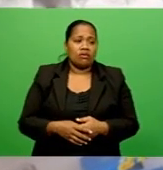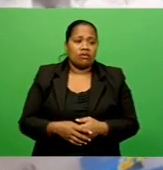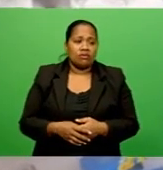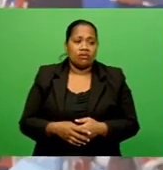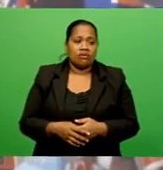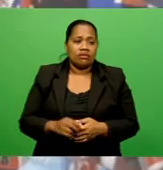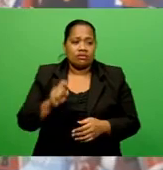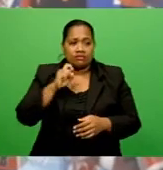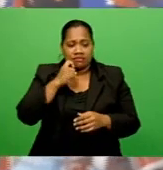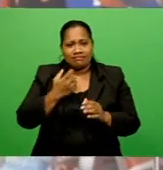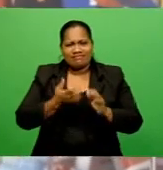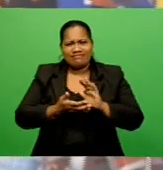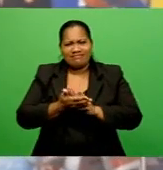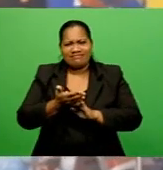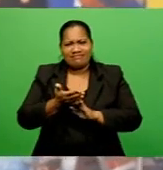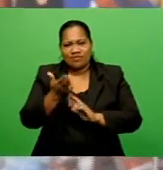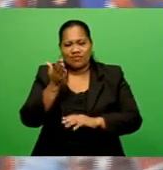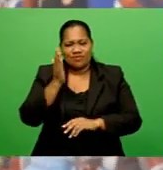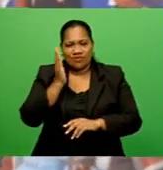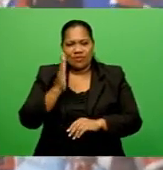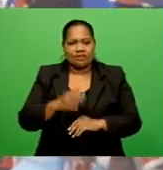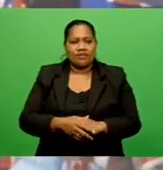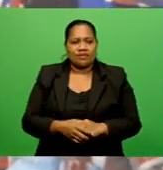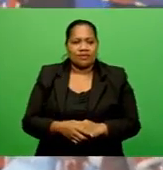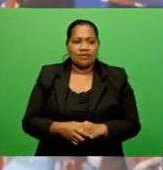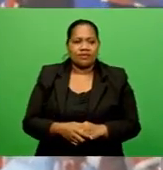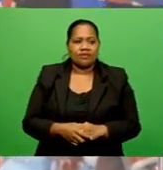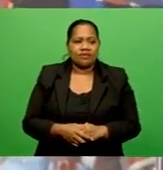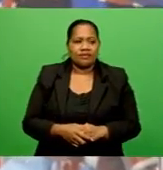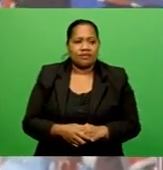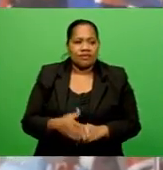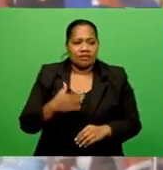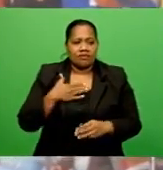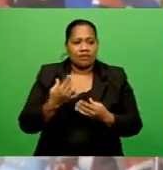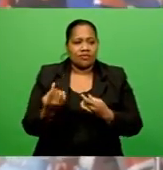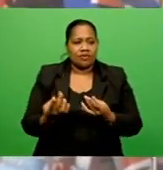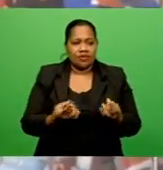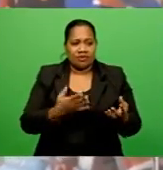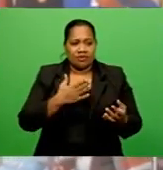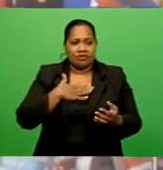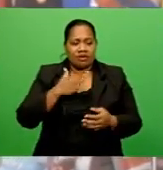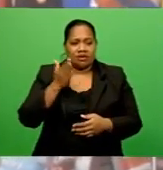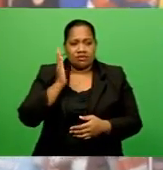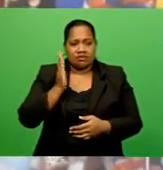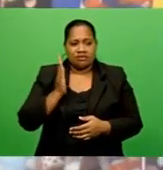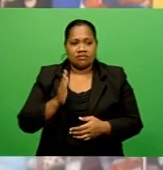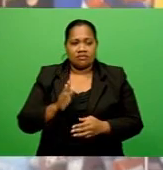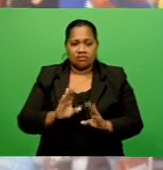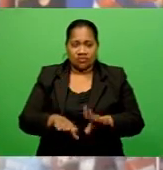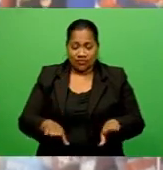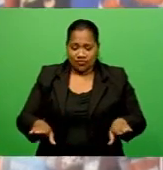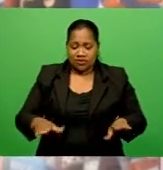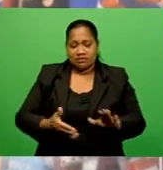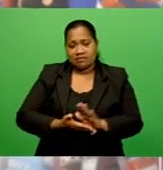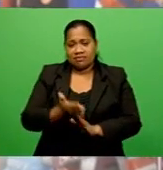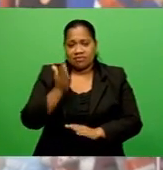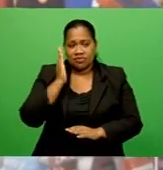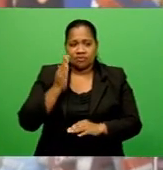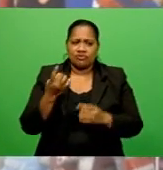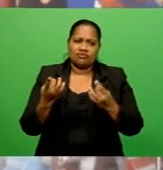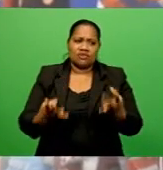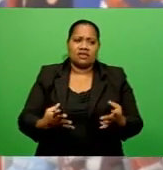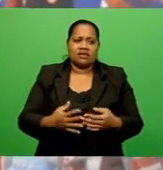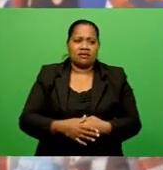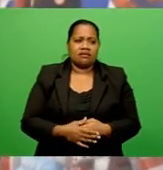to school. Yes, my preparation for my kids back to school is ready. I'm